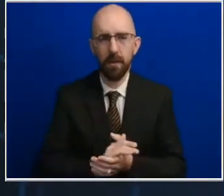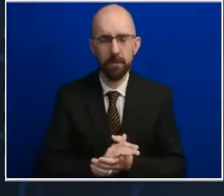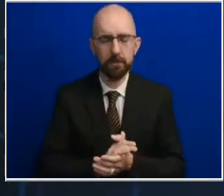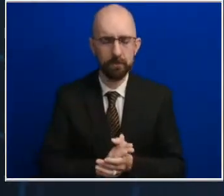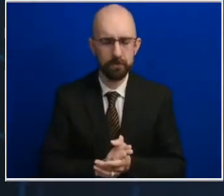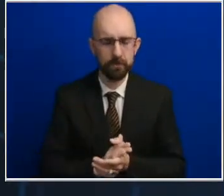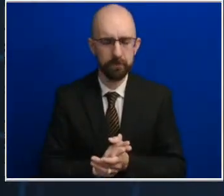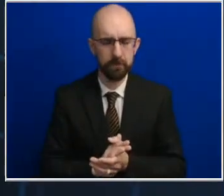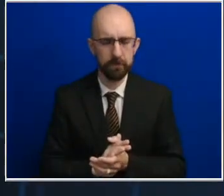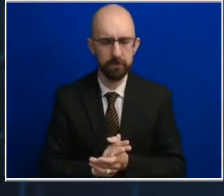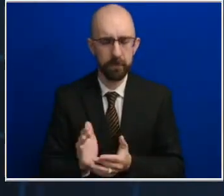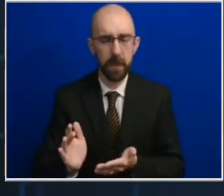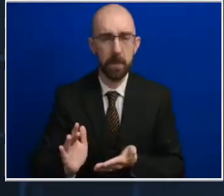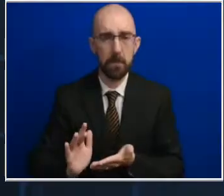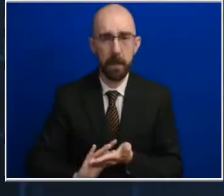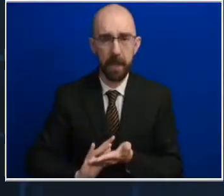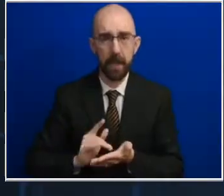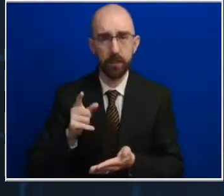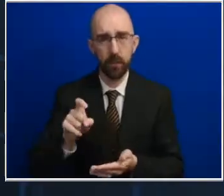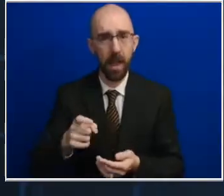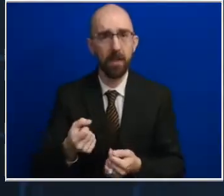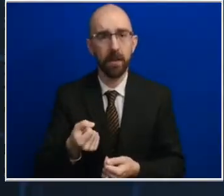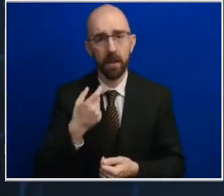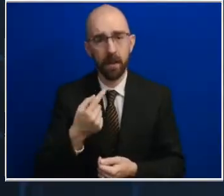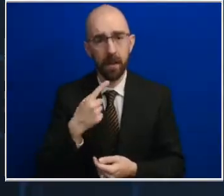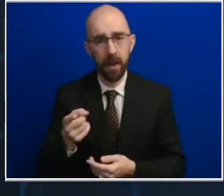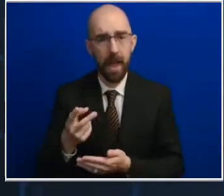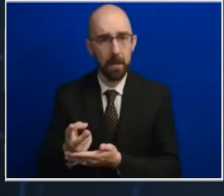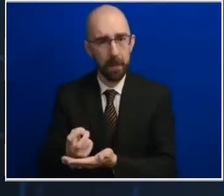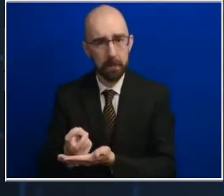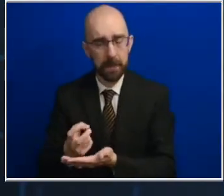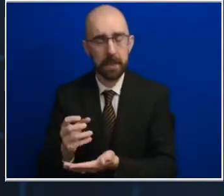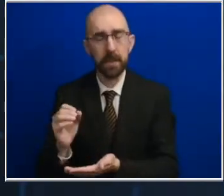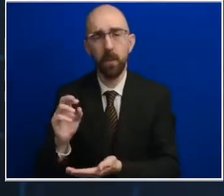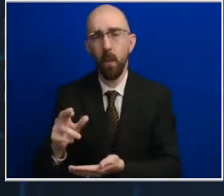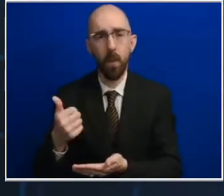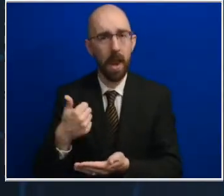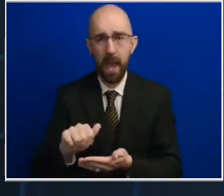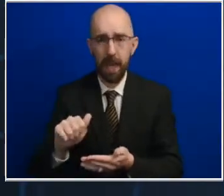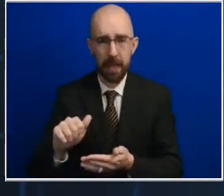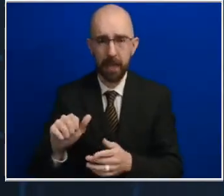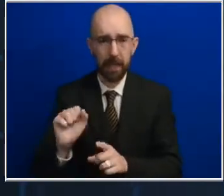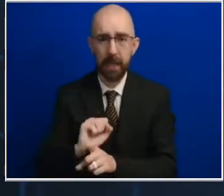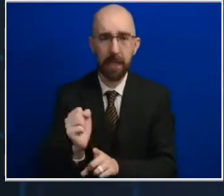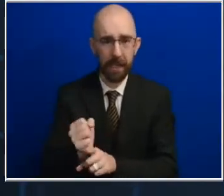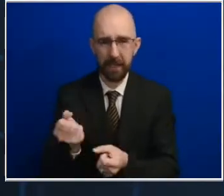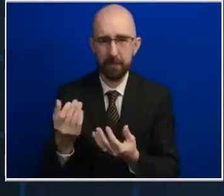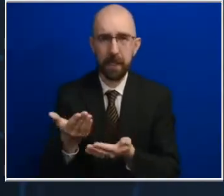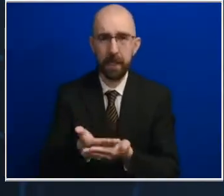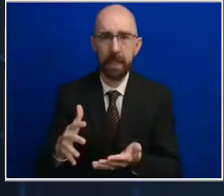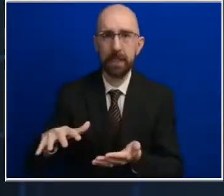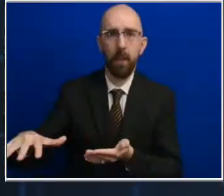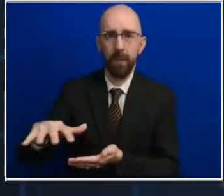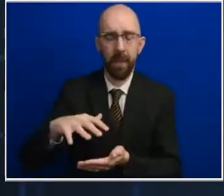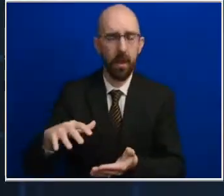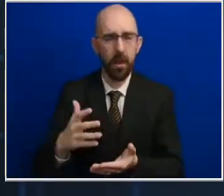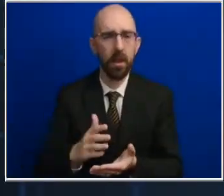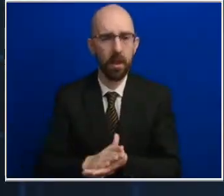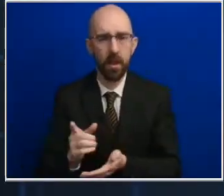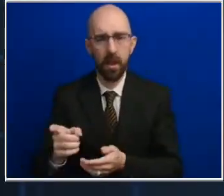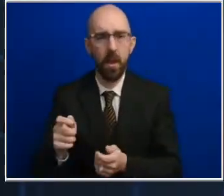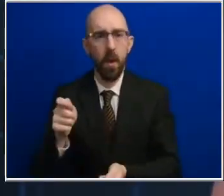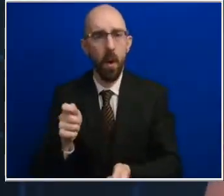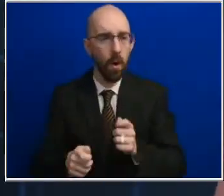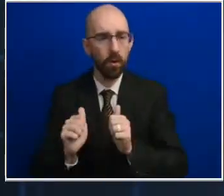the medications that you have to take being epileptic, or in any case of a lot of things out there, they alter the way that your